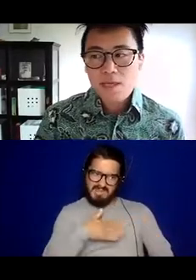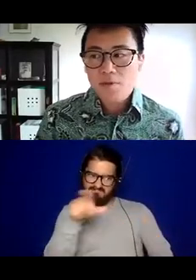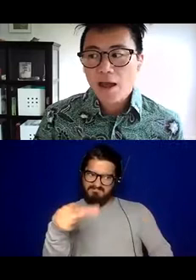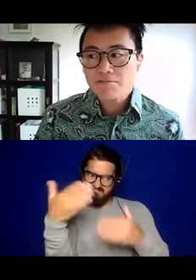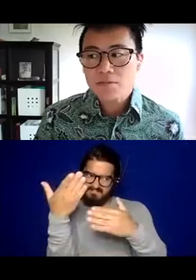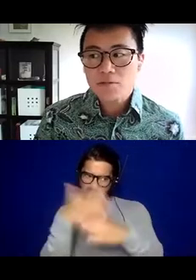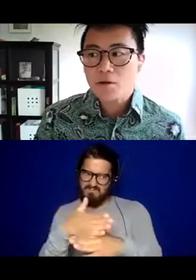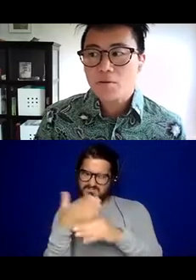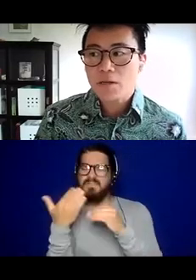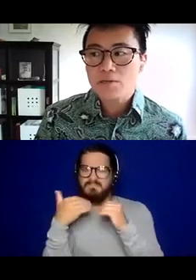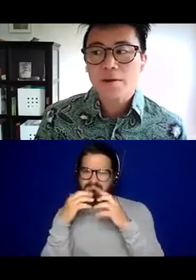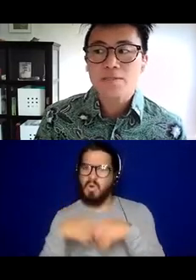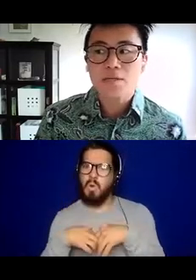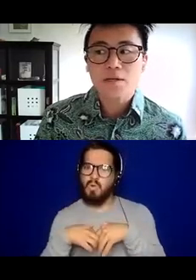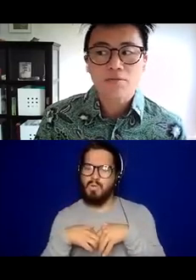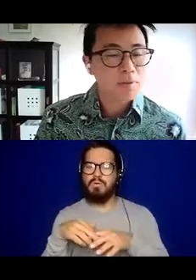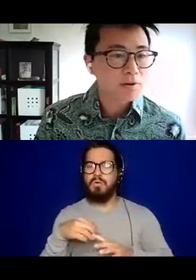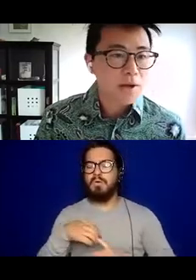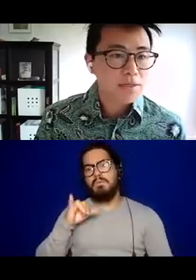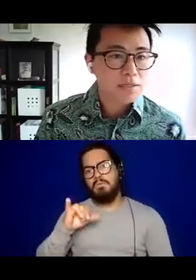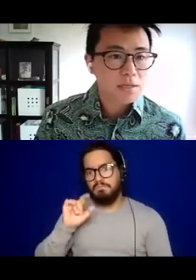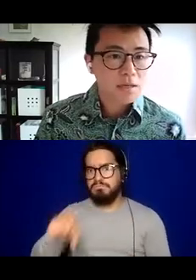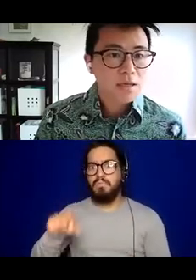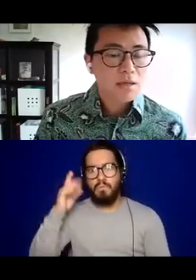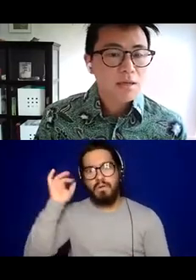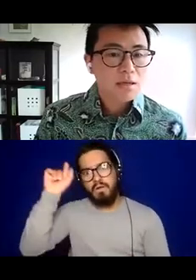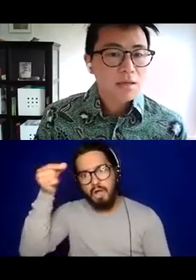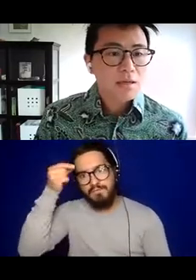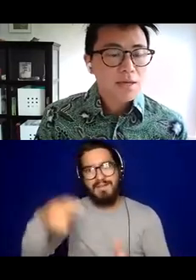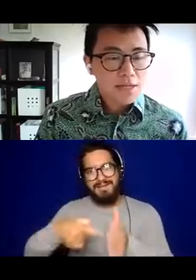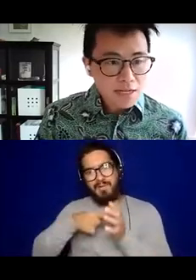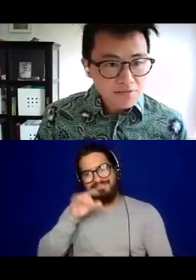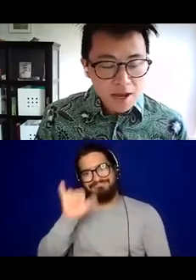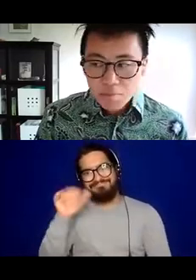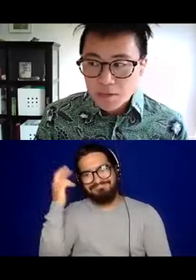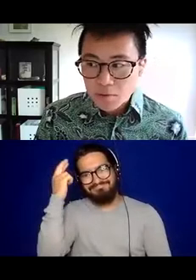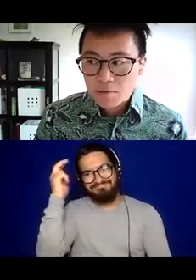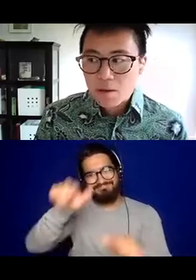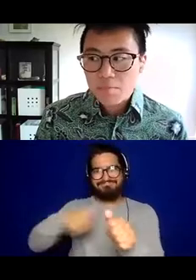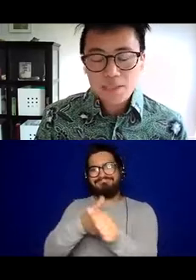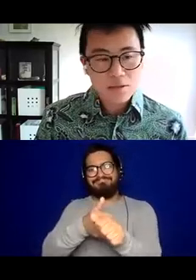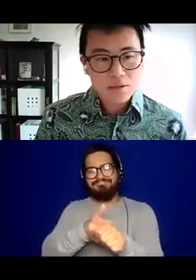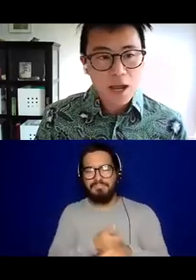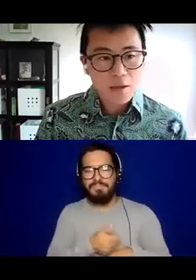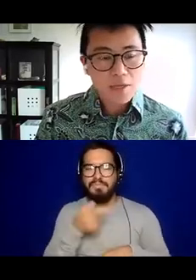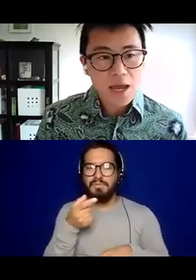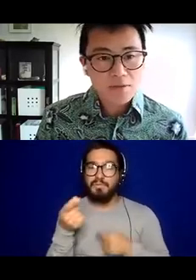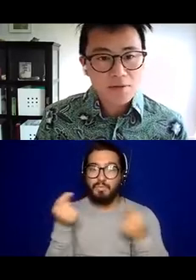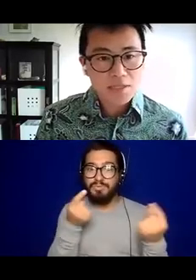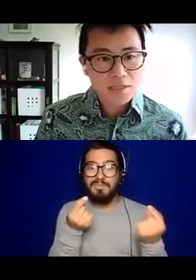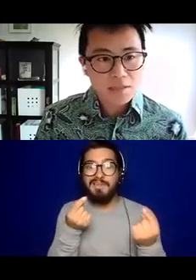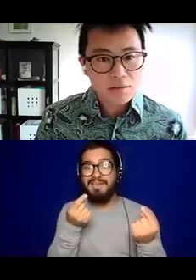And that they would have to do so in response to government requests. They identified people based on their